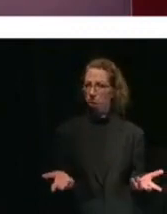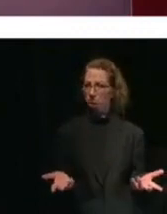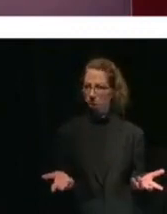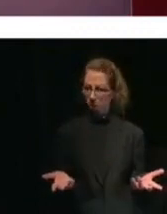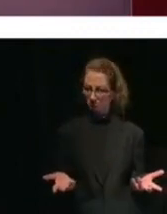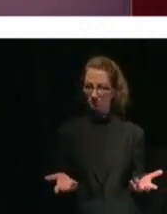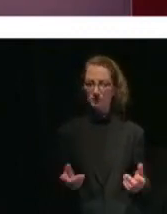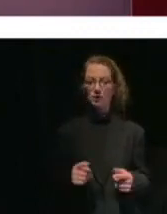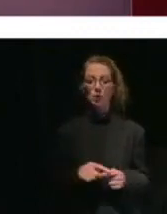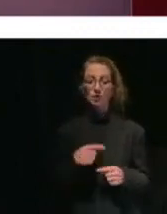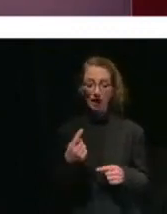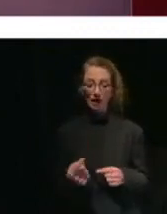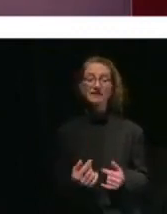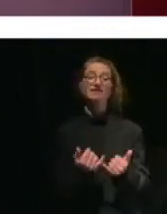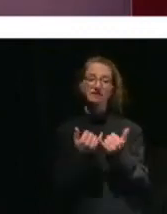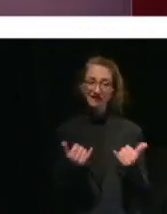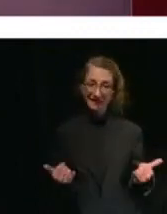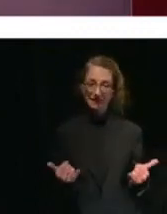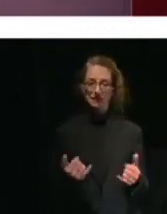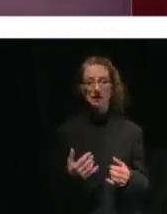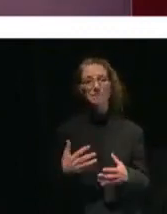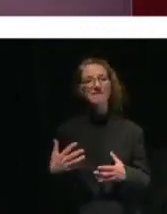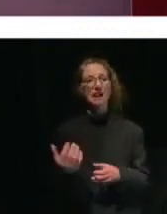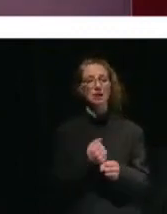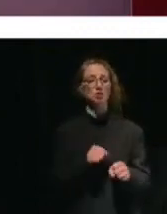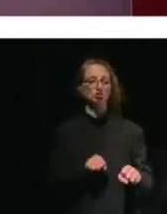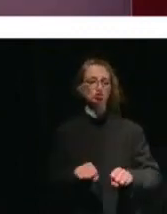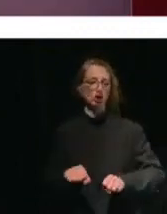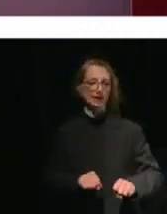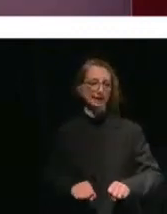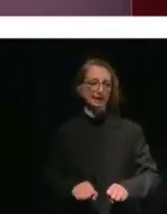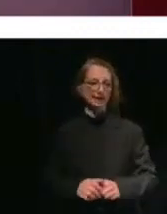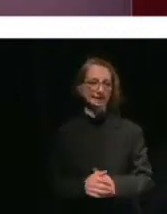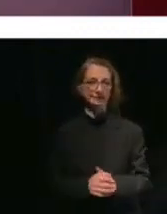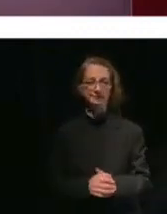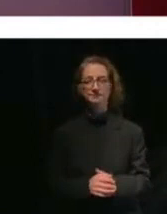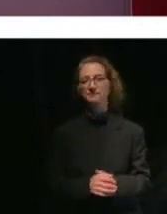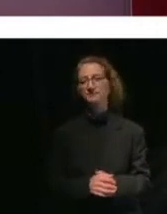the strategies for overcoming these problems.